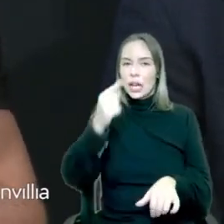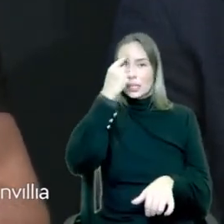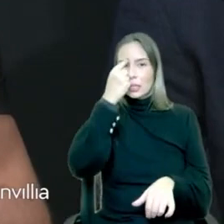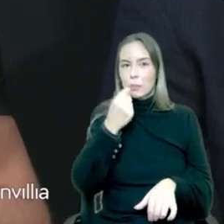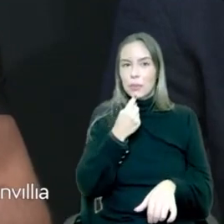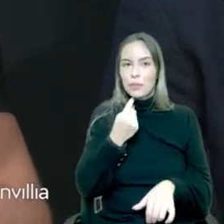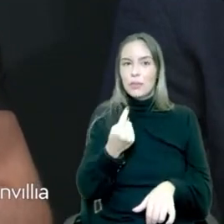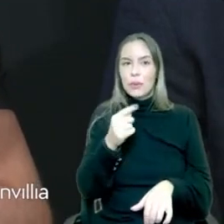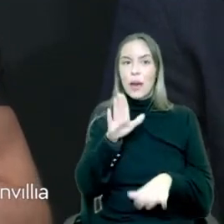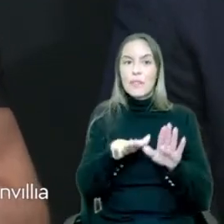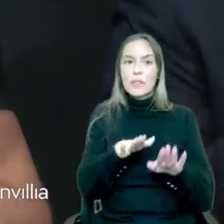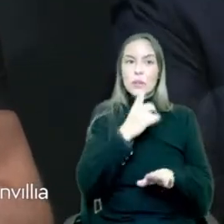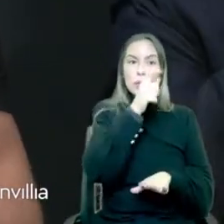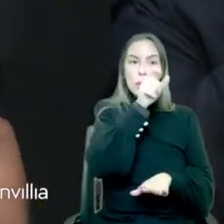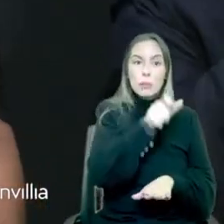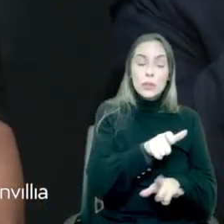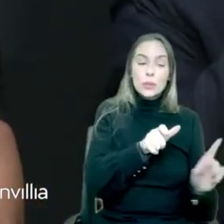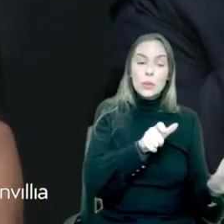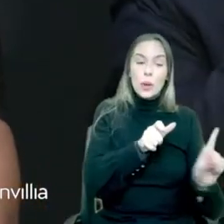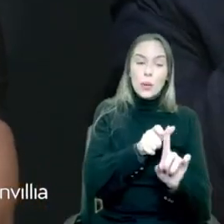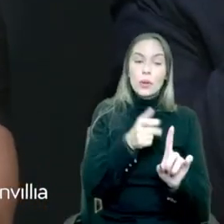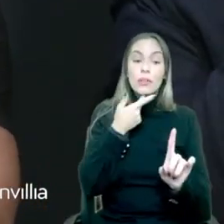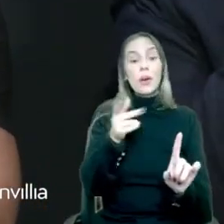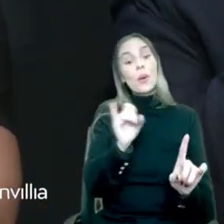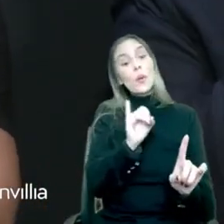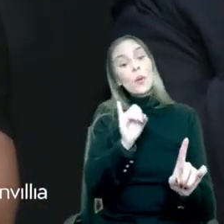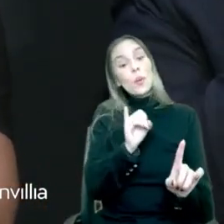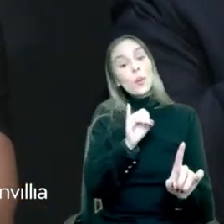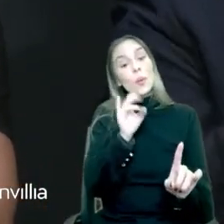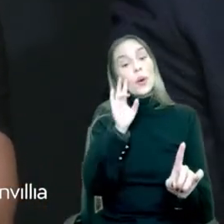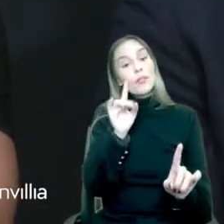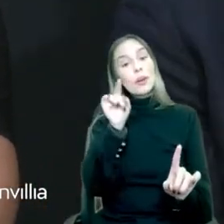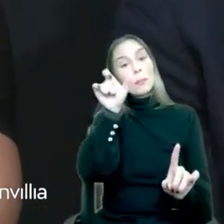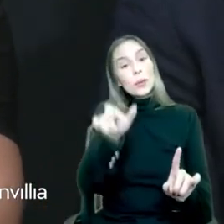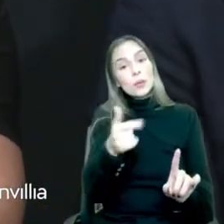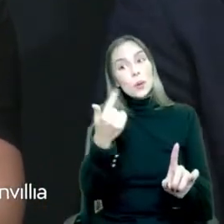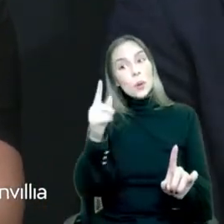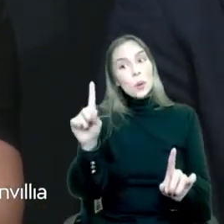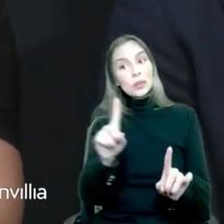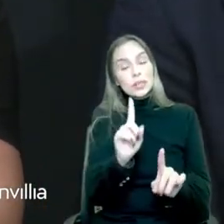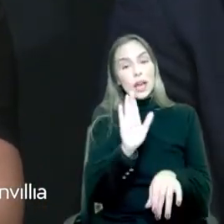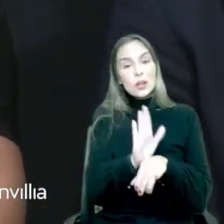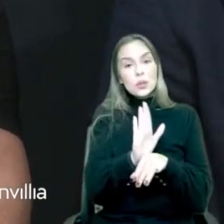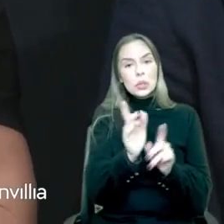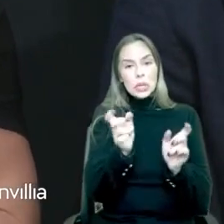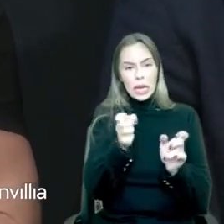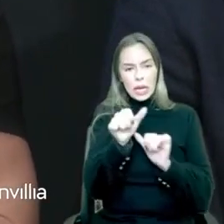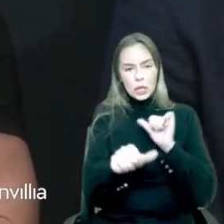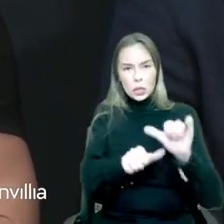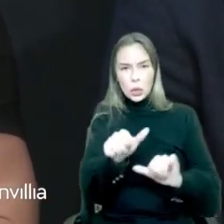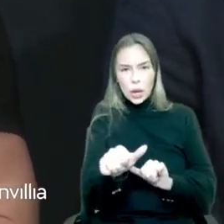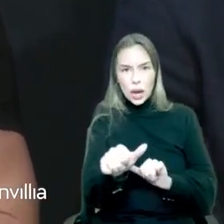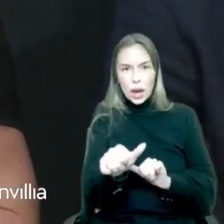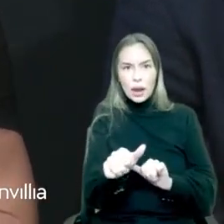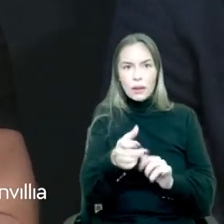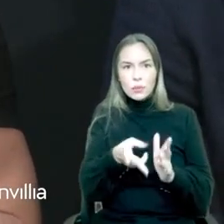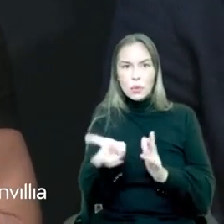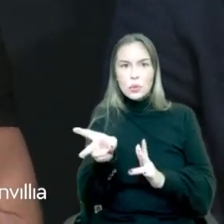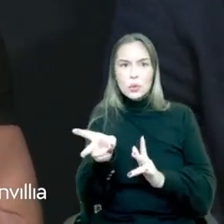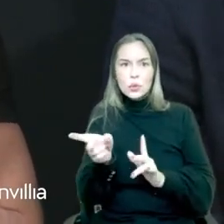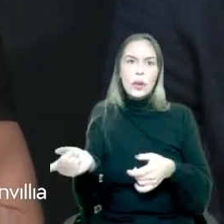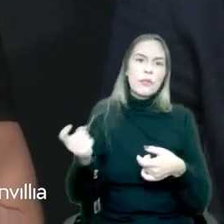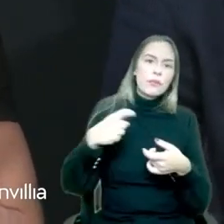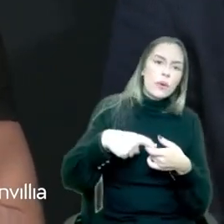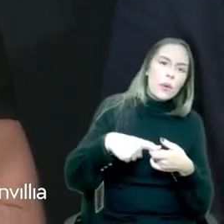say, "Hey, I've seen Joe is helping you, but I'm available now. Do you prefer to keep going with Joe, or do you want to change to